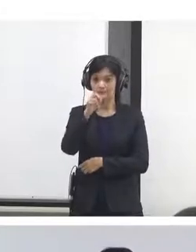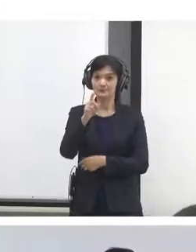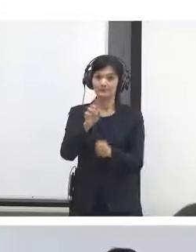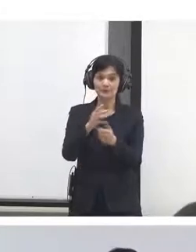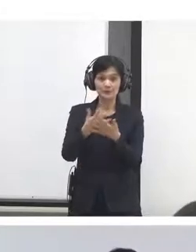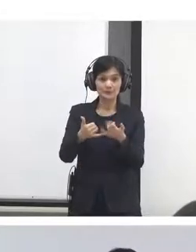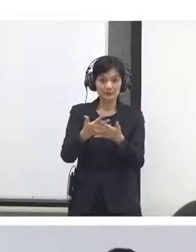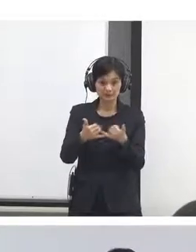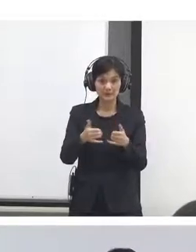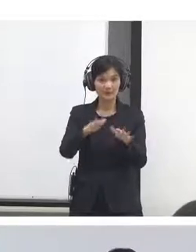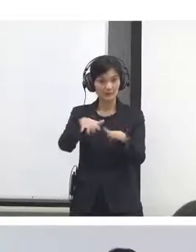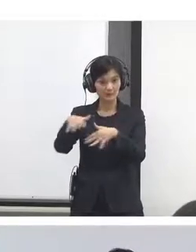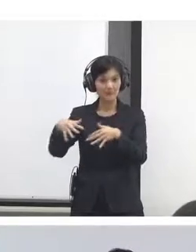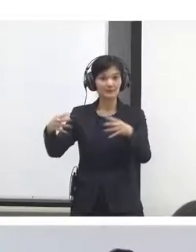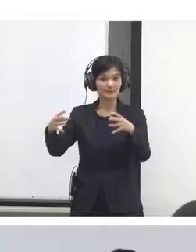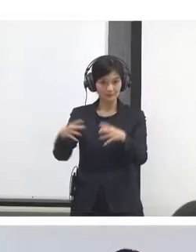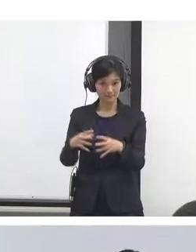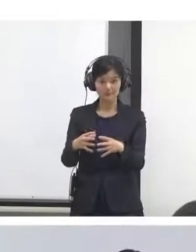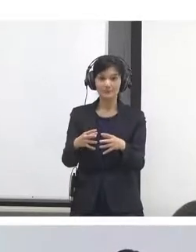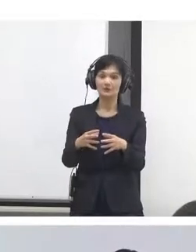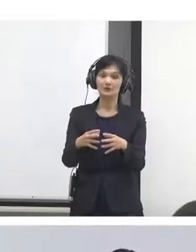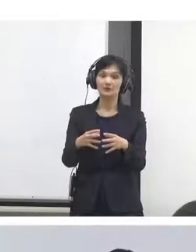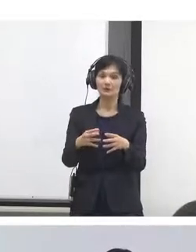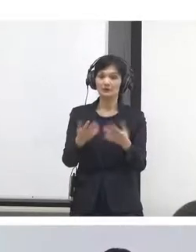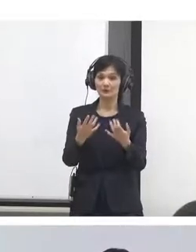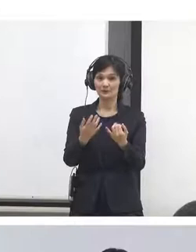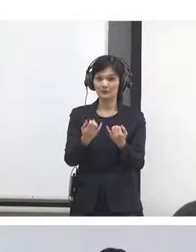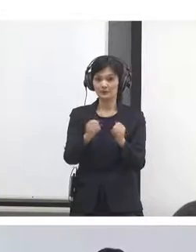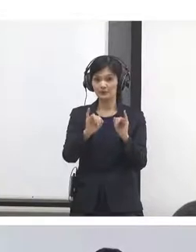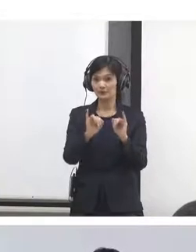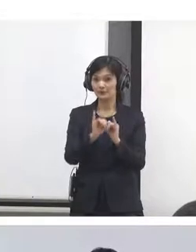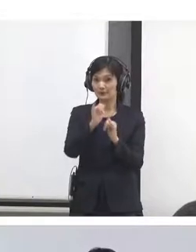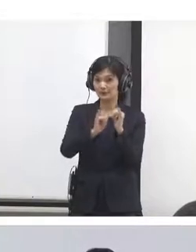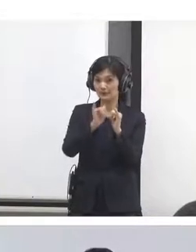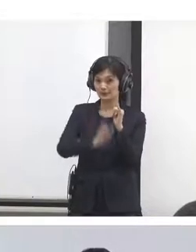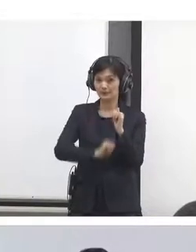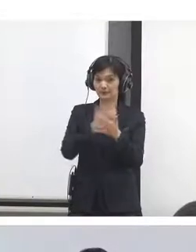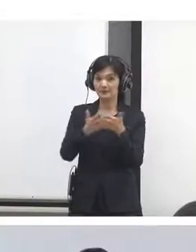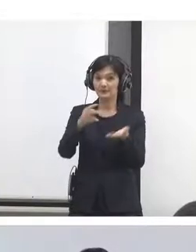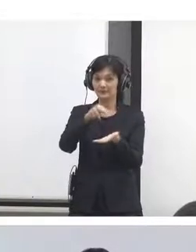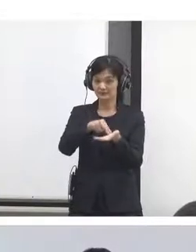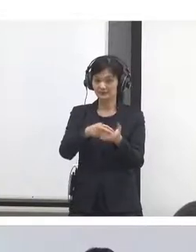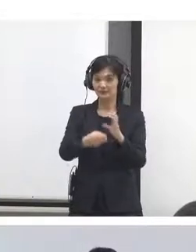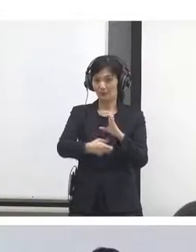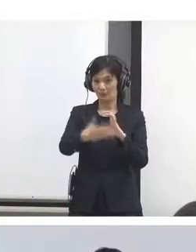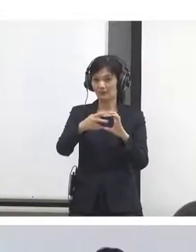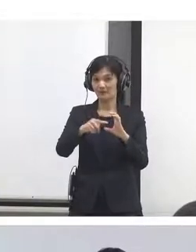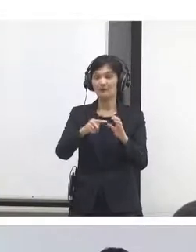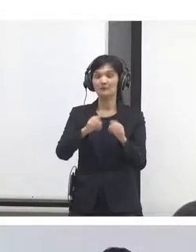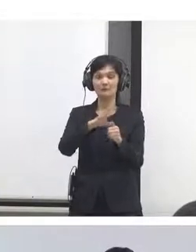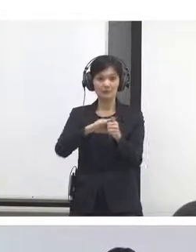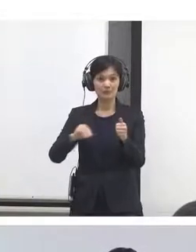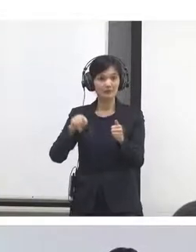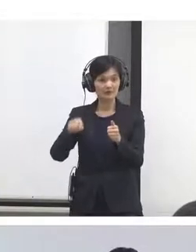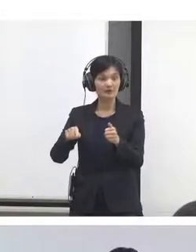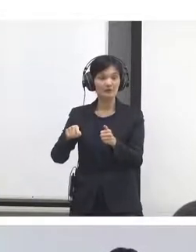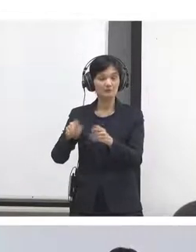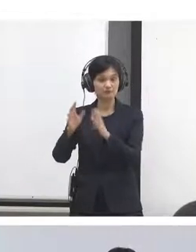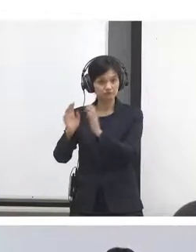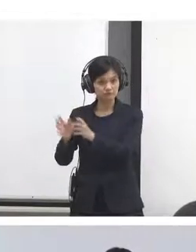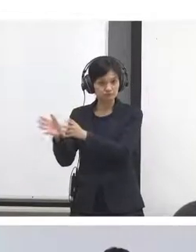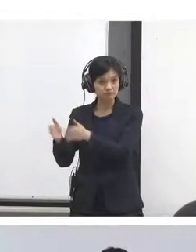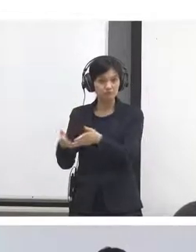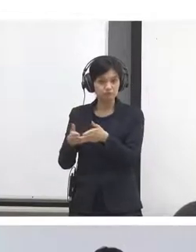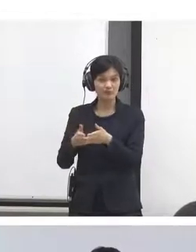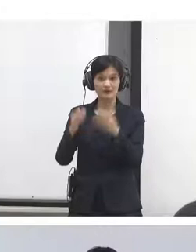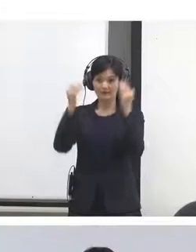a data searching tool. And in Korea, as I have said, they have a lot of projects, and they think Herstory is